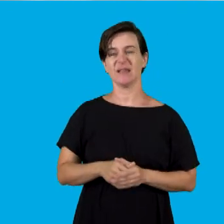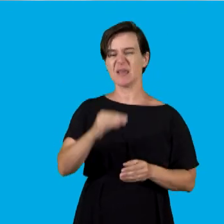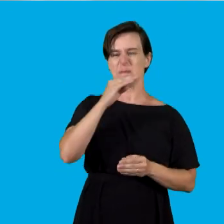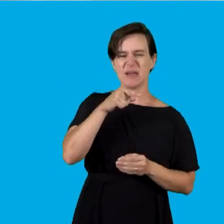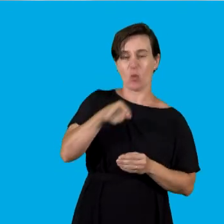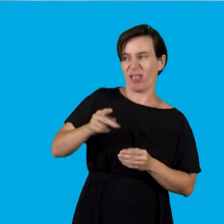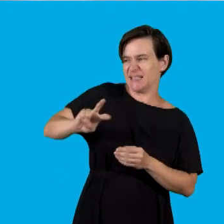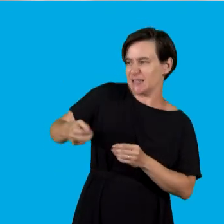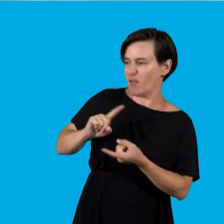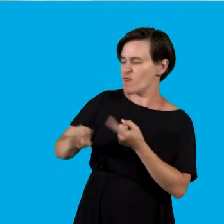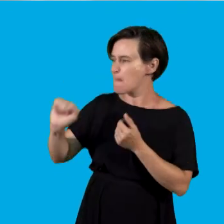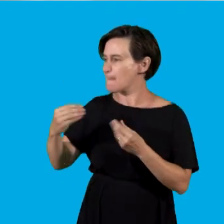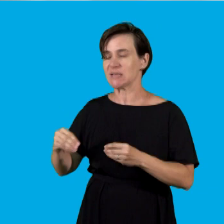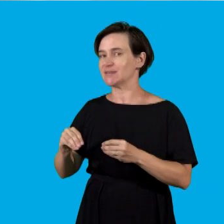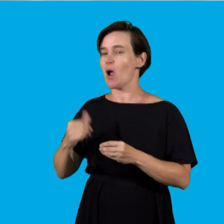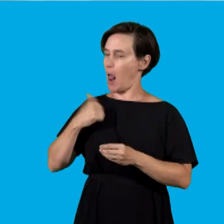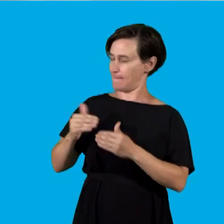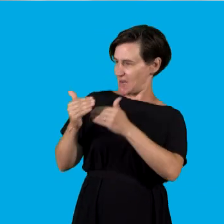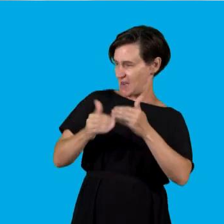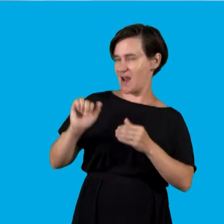do it to rob your business.